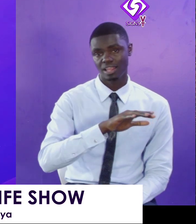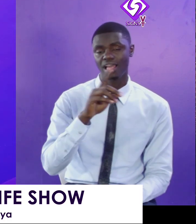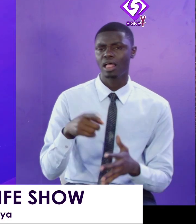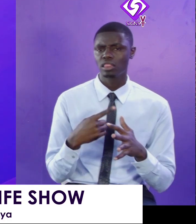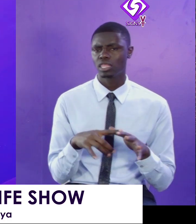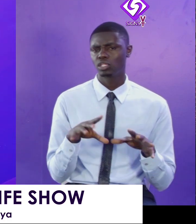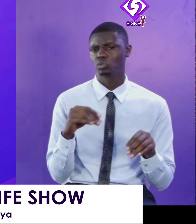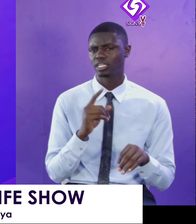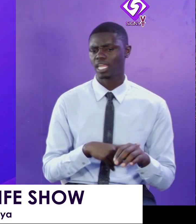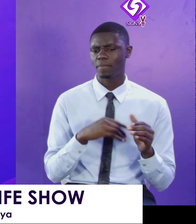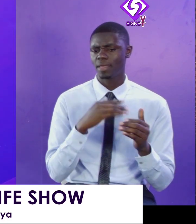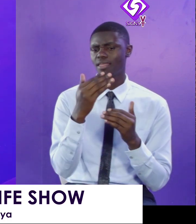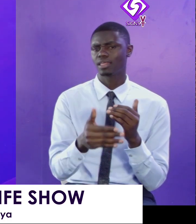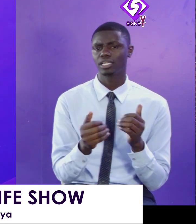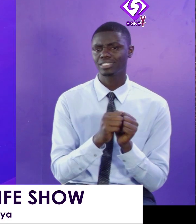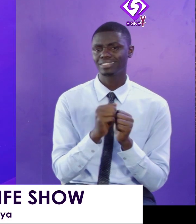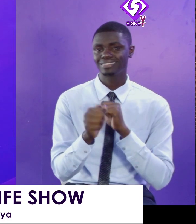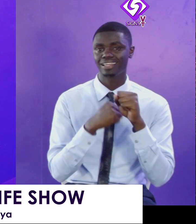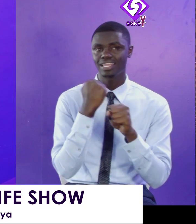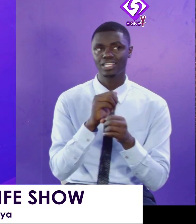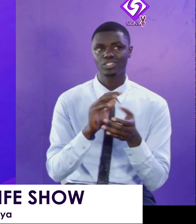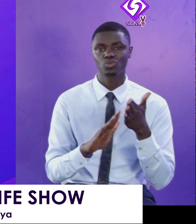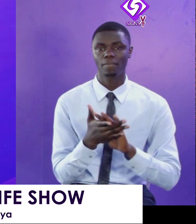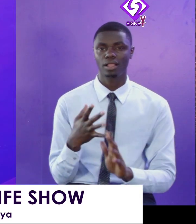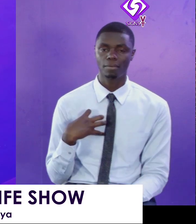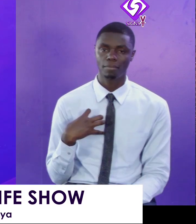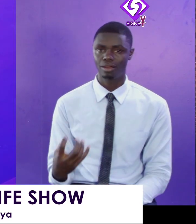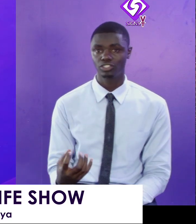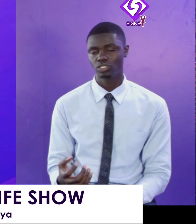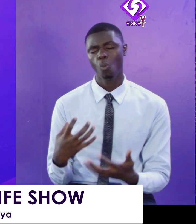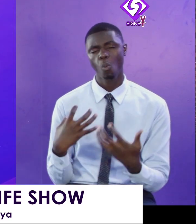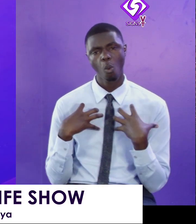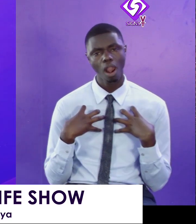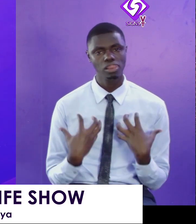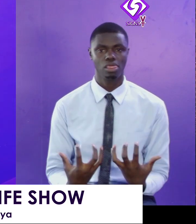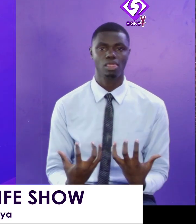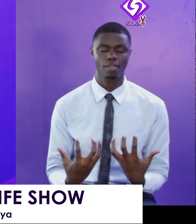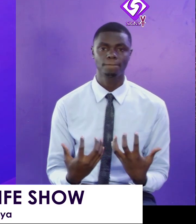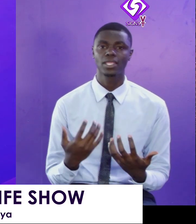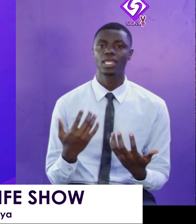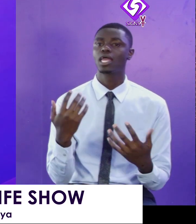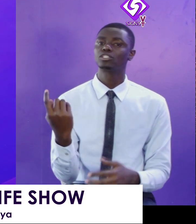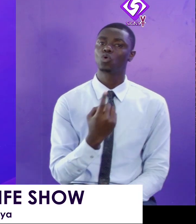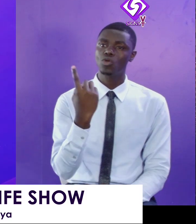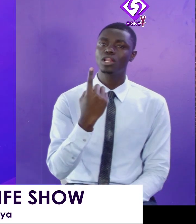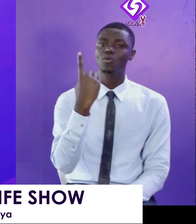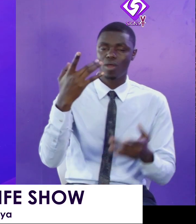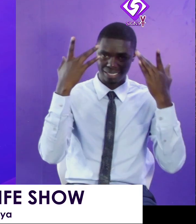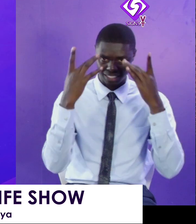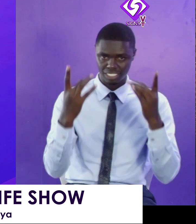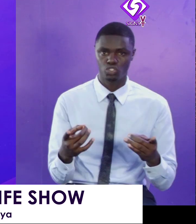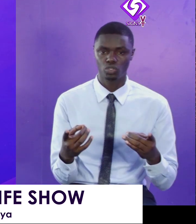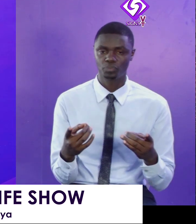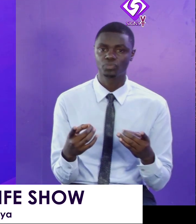time, in the next 10 years, you'd be rich, wealthy. It only takes one decision,